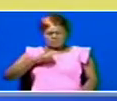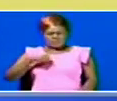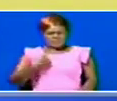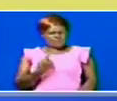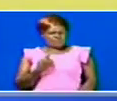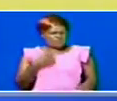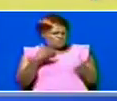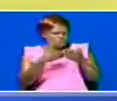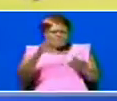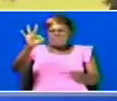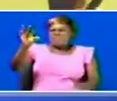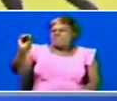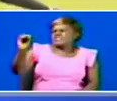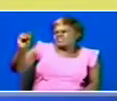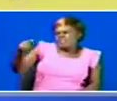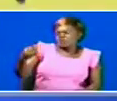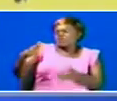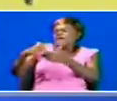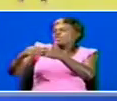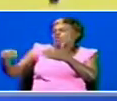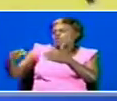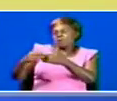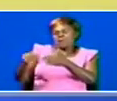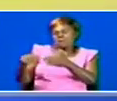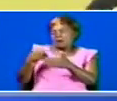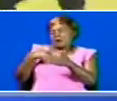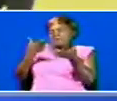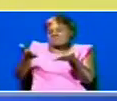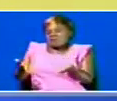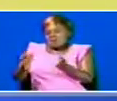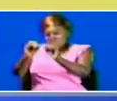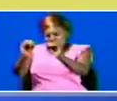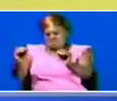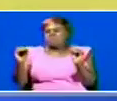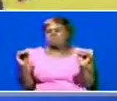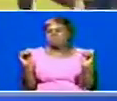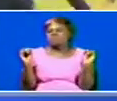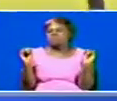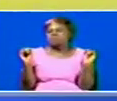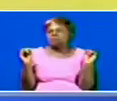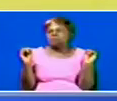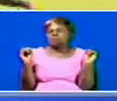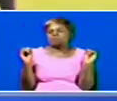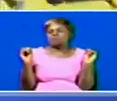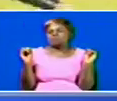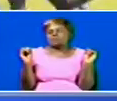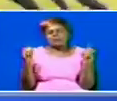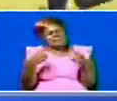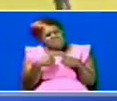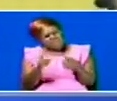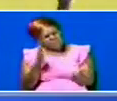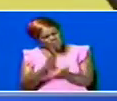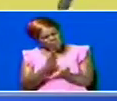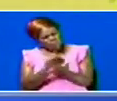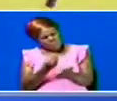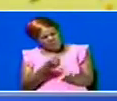coming to about $30,000, an amount that we don't have at the moment to spend on that tournament. But, Richard, this